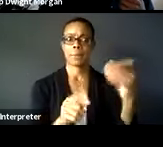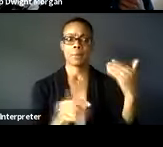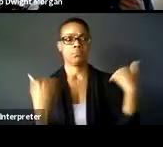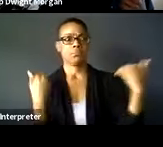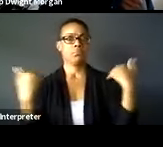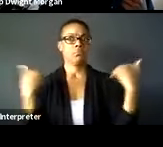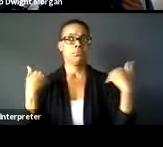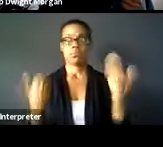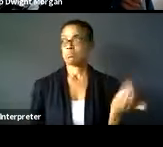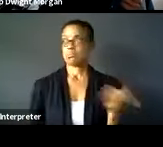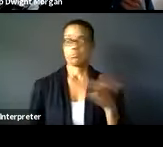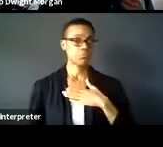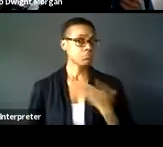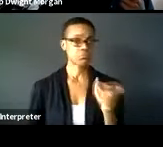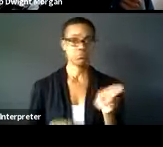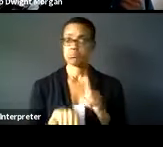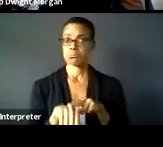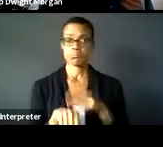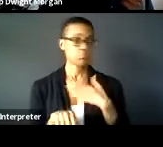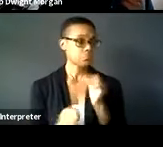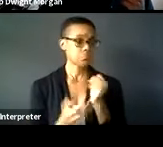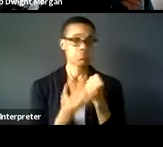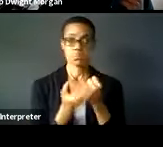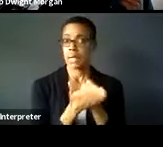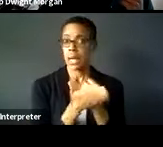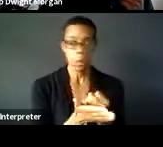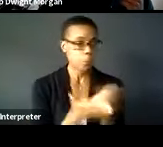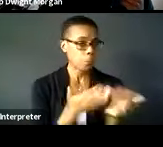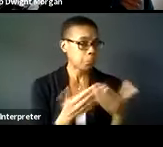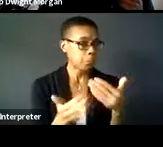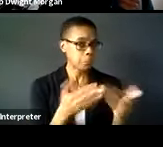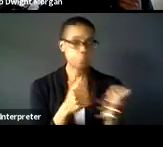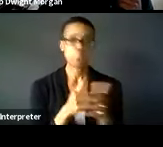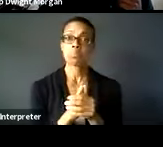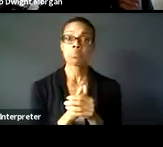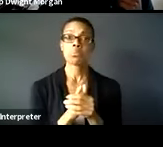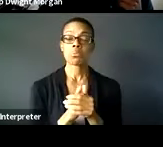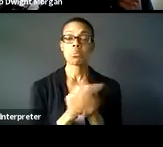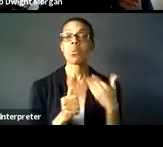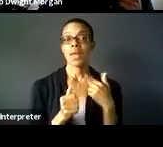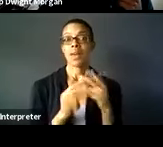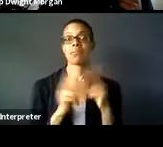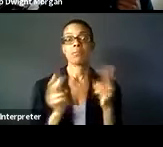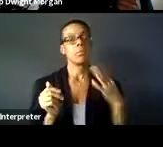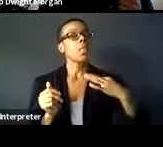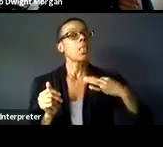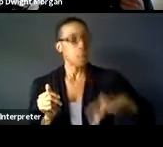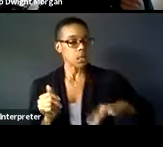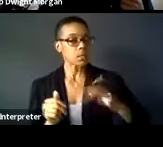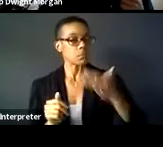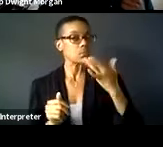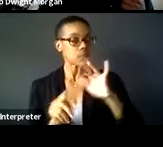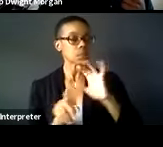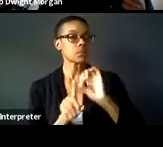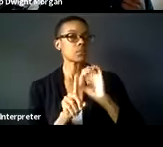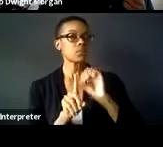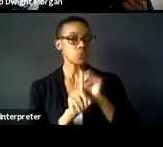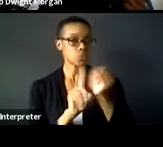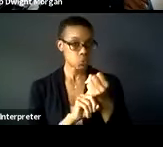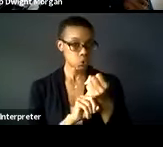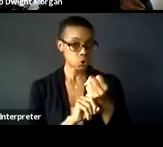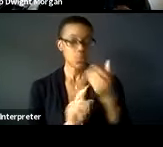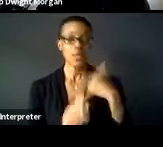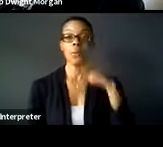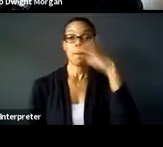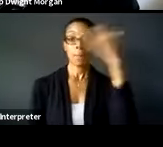willing to help regardless of what position I was in at the time. And we had a very fortunate situation in that we had a Black